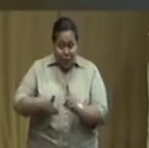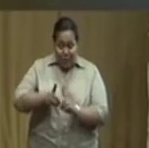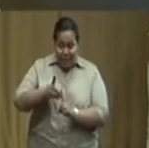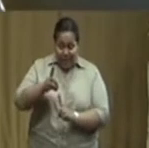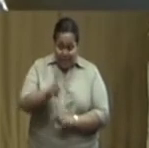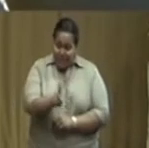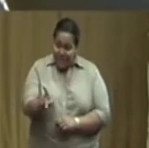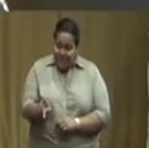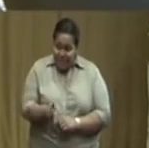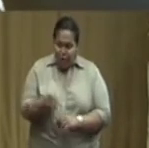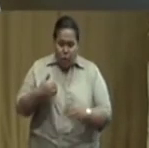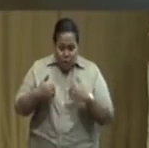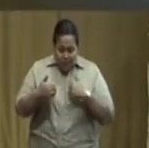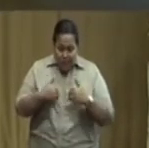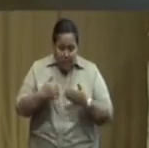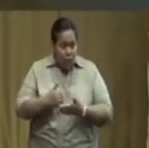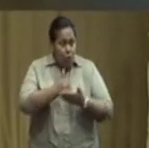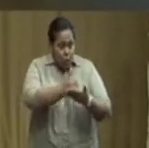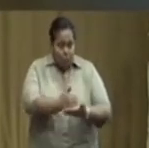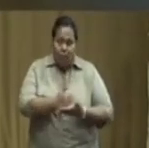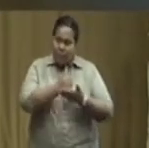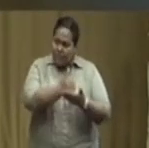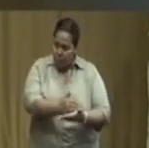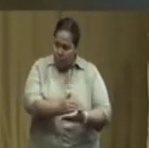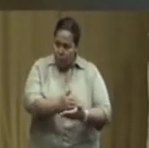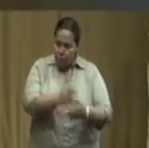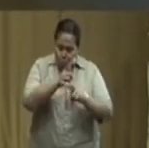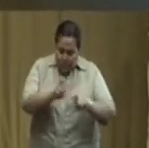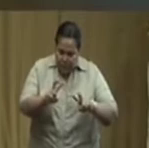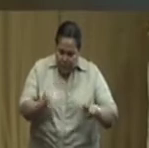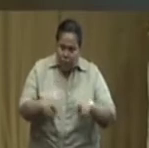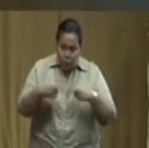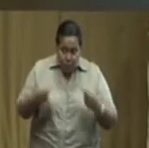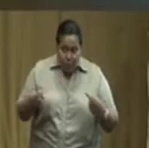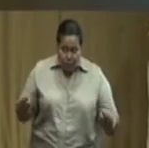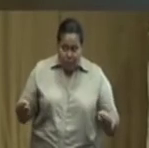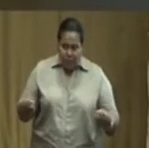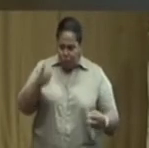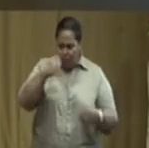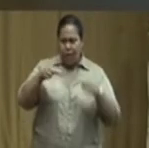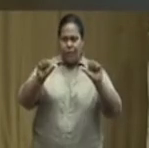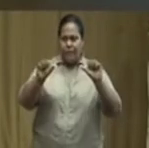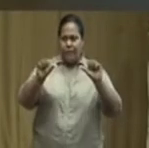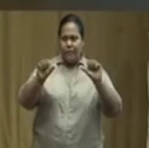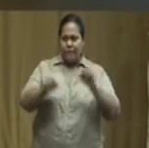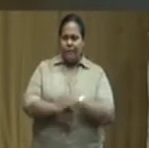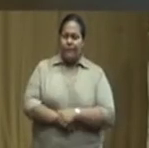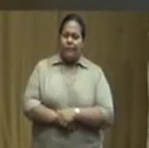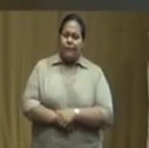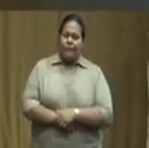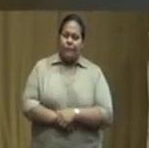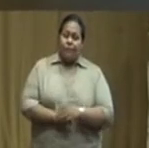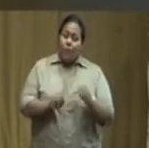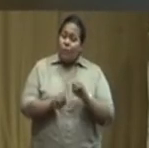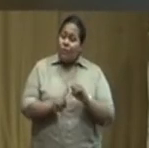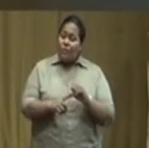university continues to support quality research and resources. But there is one other set of questions that I think we should ask